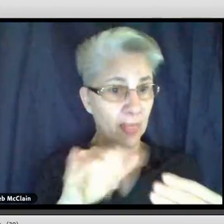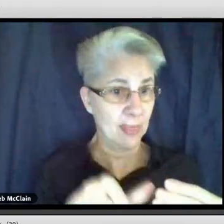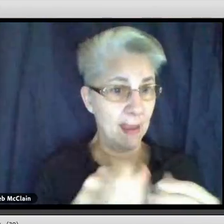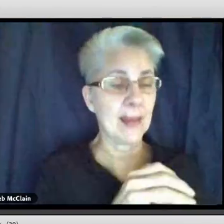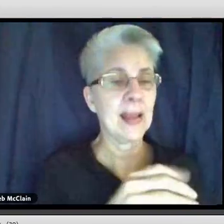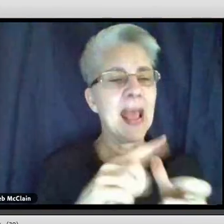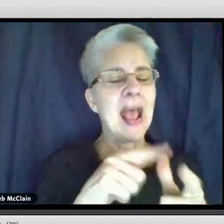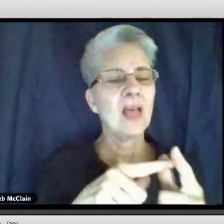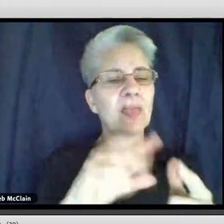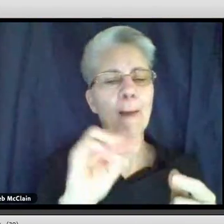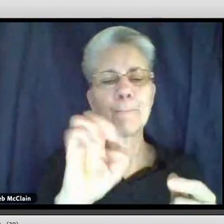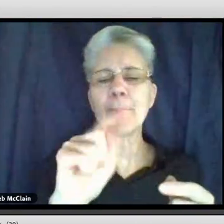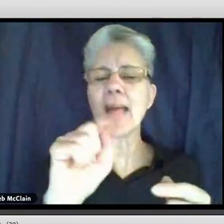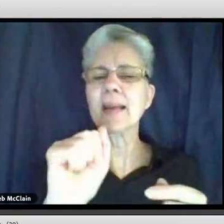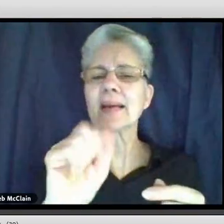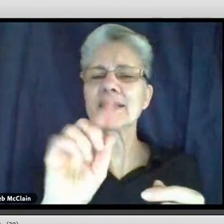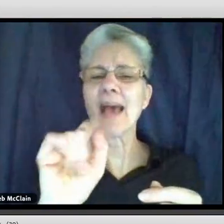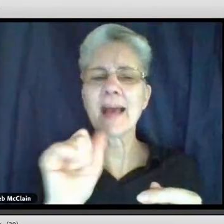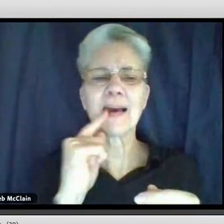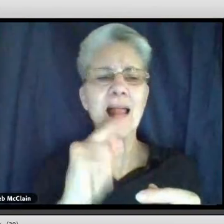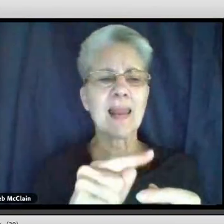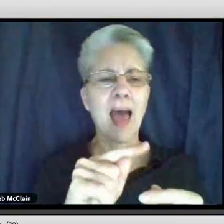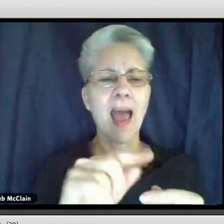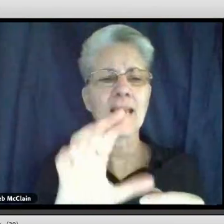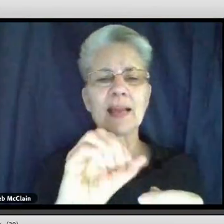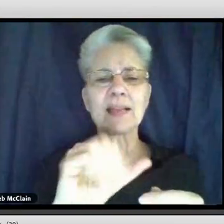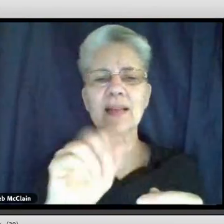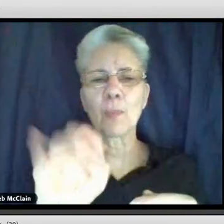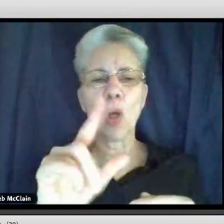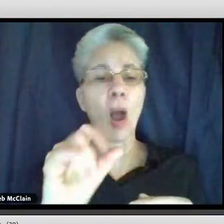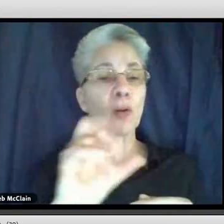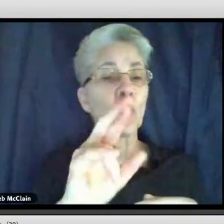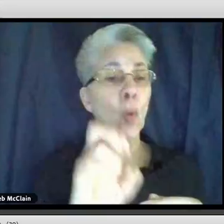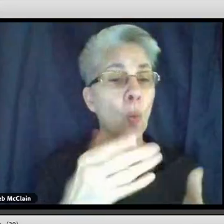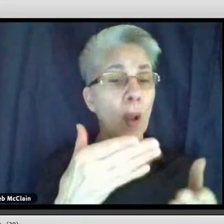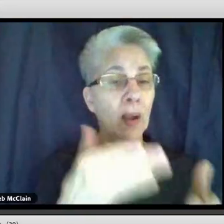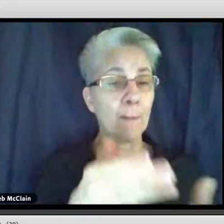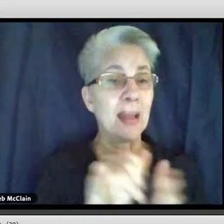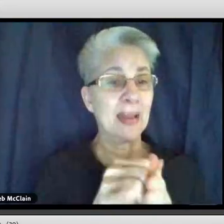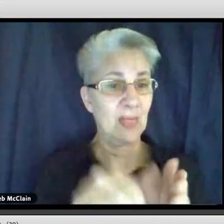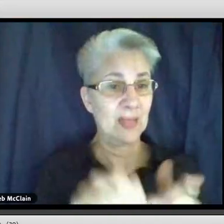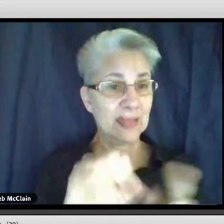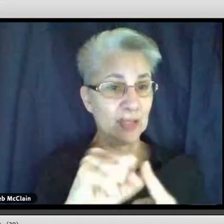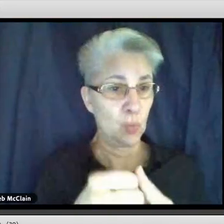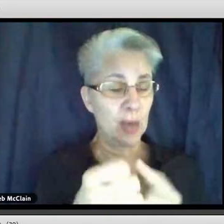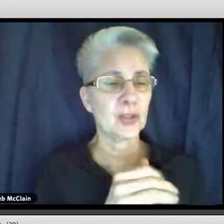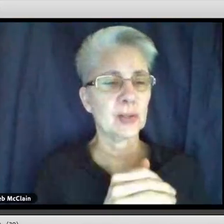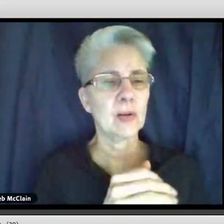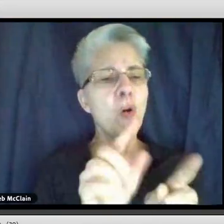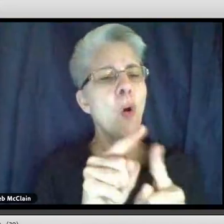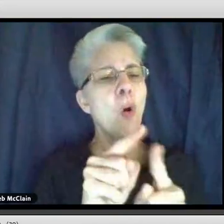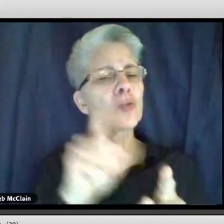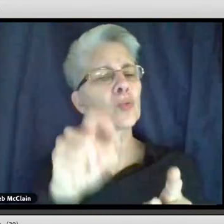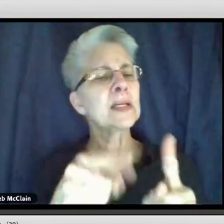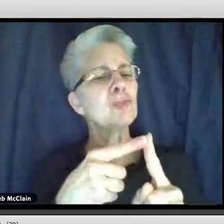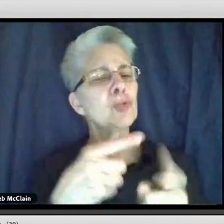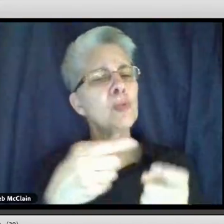then metadata standards such as Dublin Core would be recommended in this case as well. You will also need